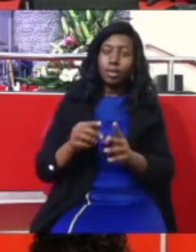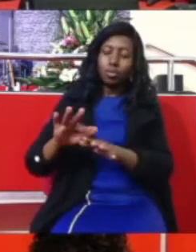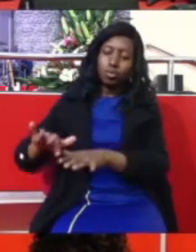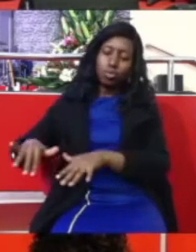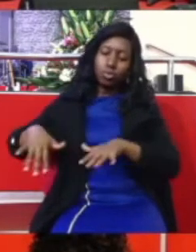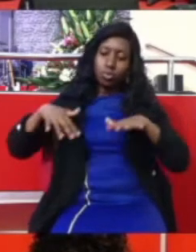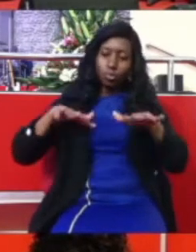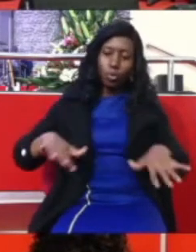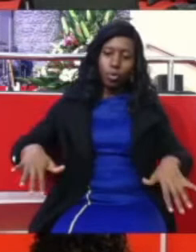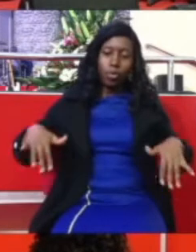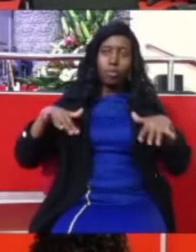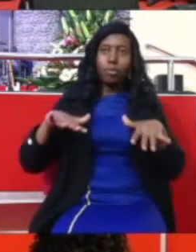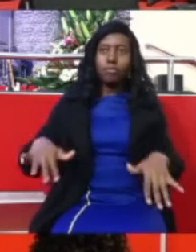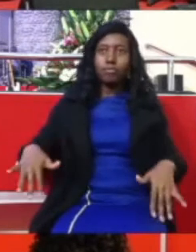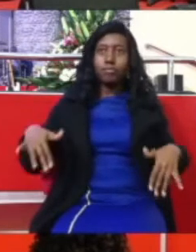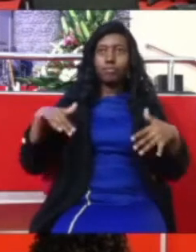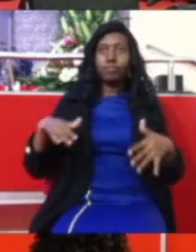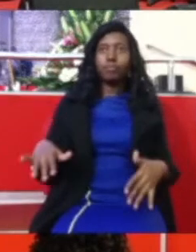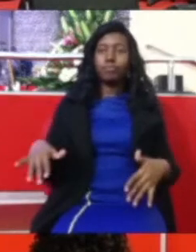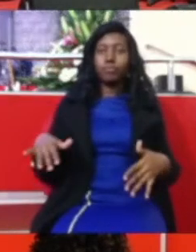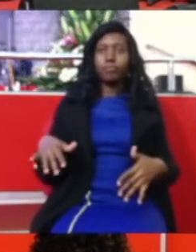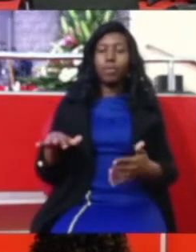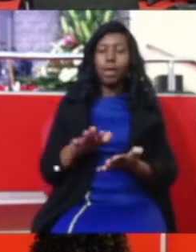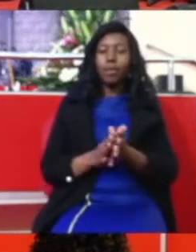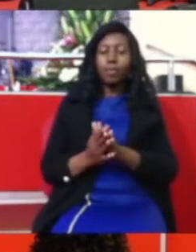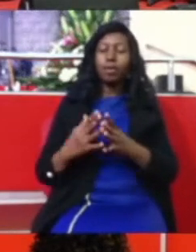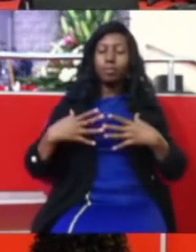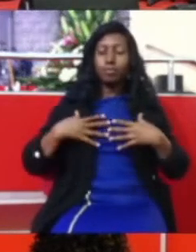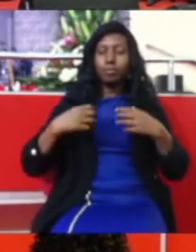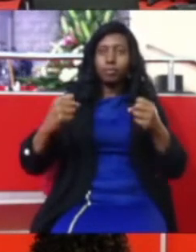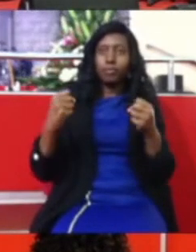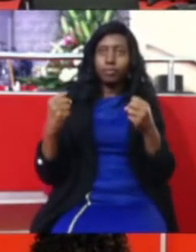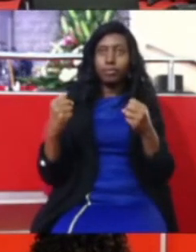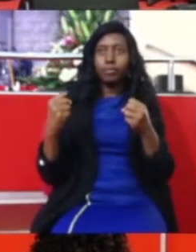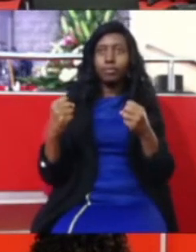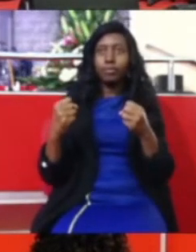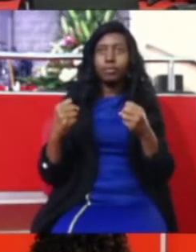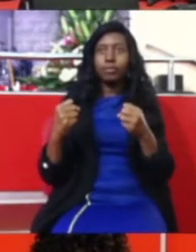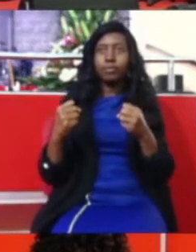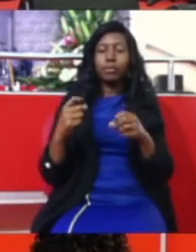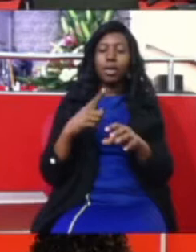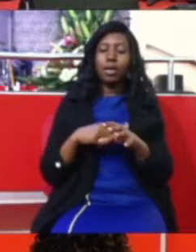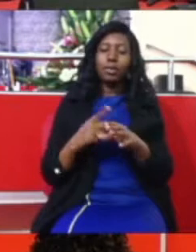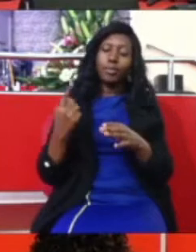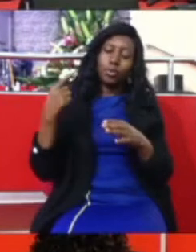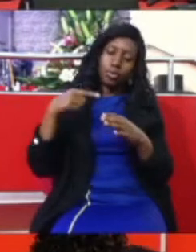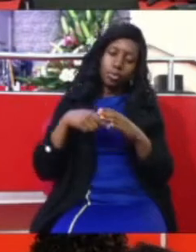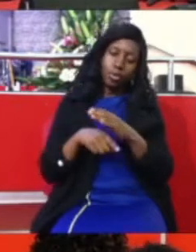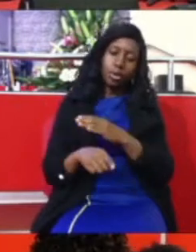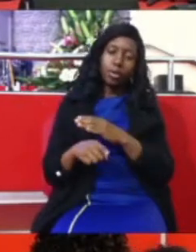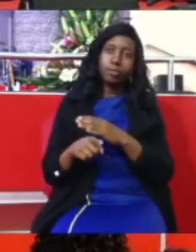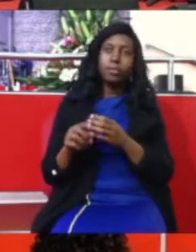healing. One as if you... There was healing. When he got to the depths, there was